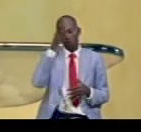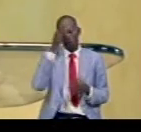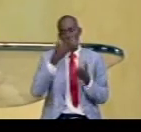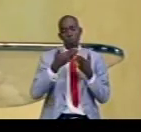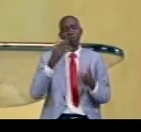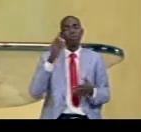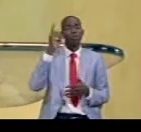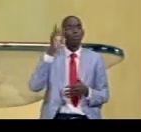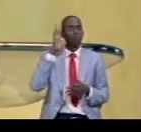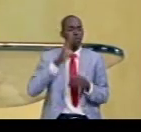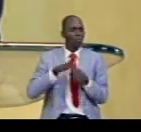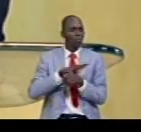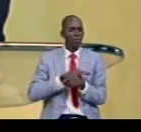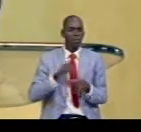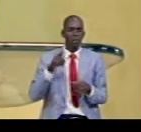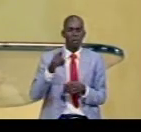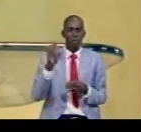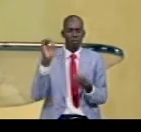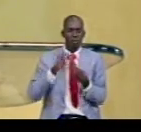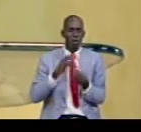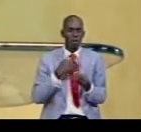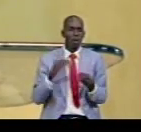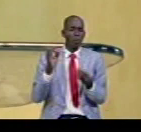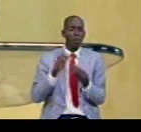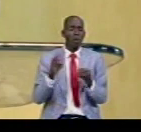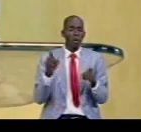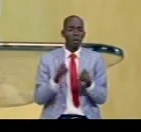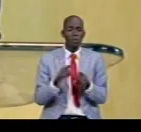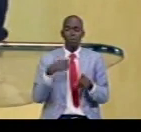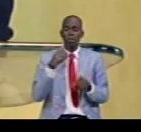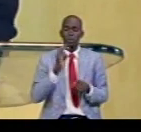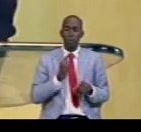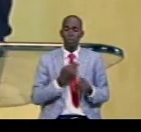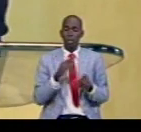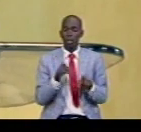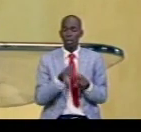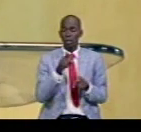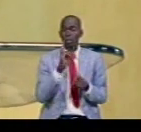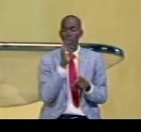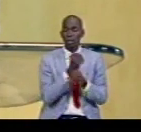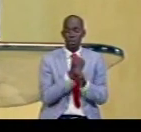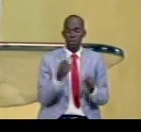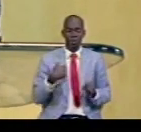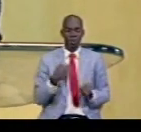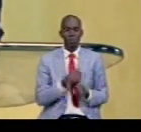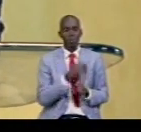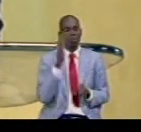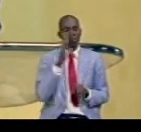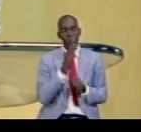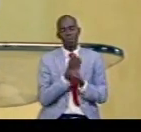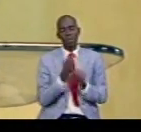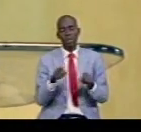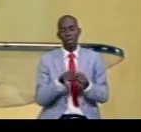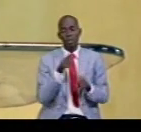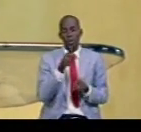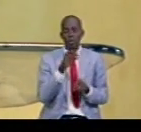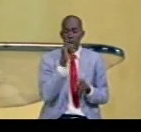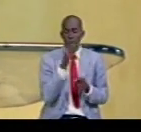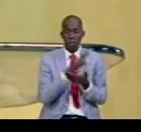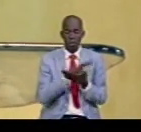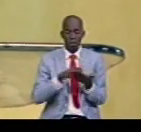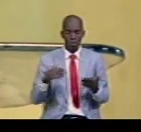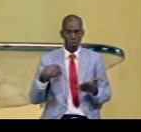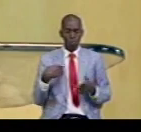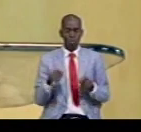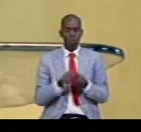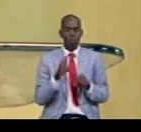more. And he has told us that as he's saved, we are going to be saved. As he's righteous, we are going to be righteous. Father, we decree